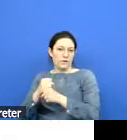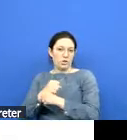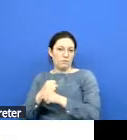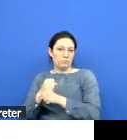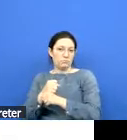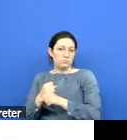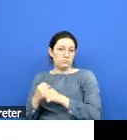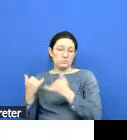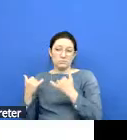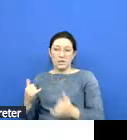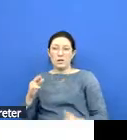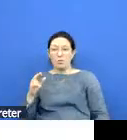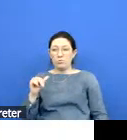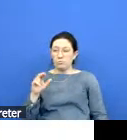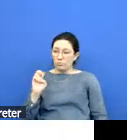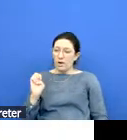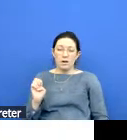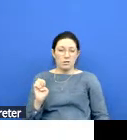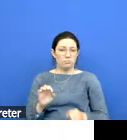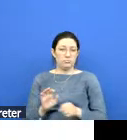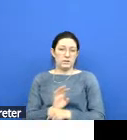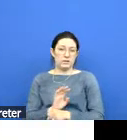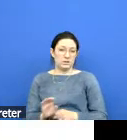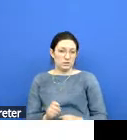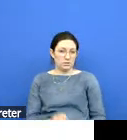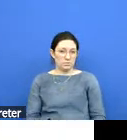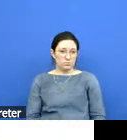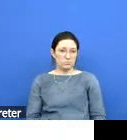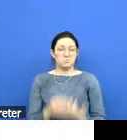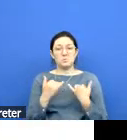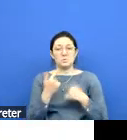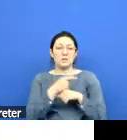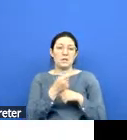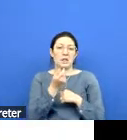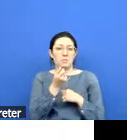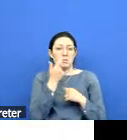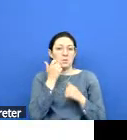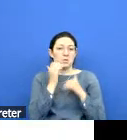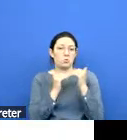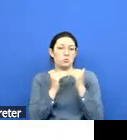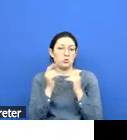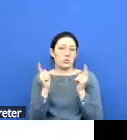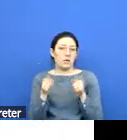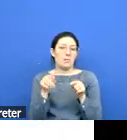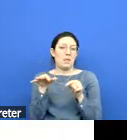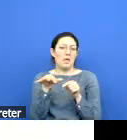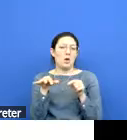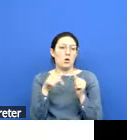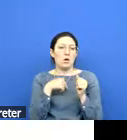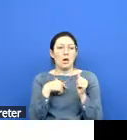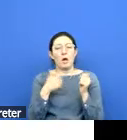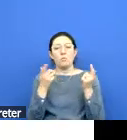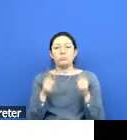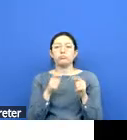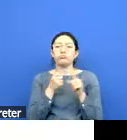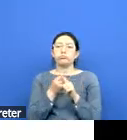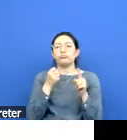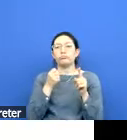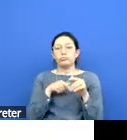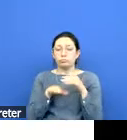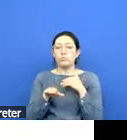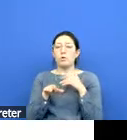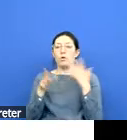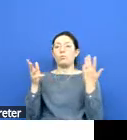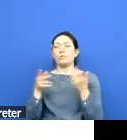I rarely ever see it. It was backed up today some because there was some construction going on and I just happened to be going through when all of